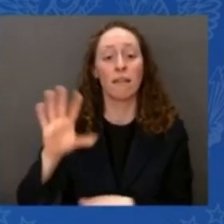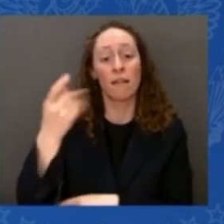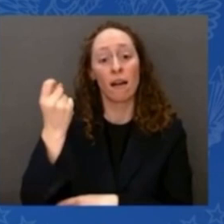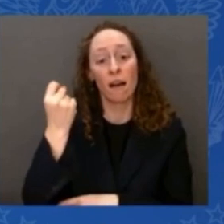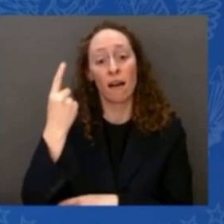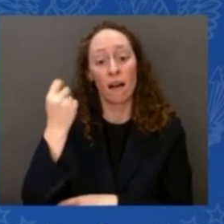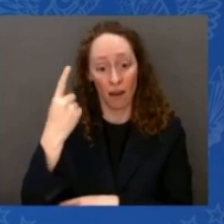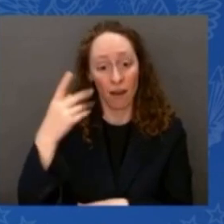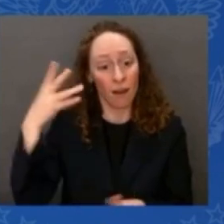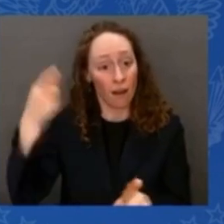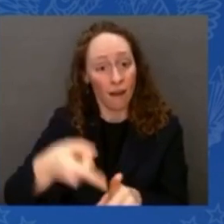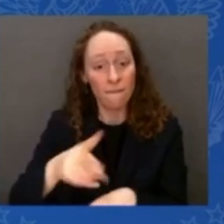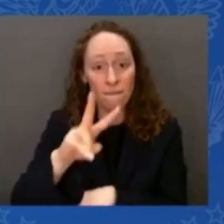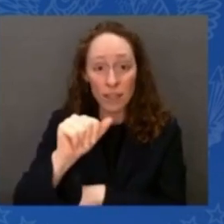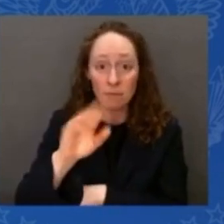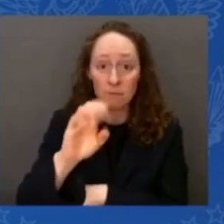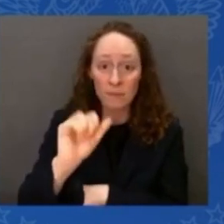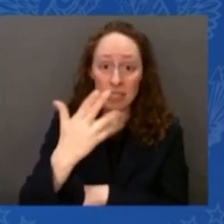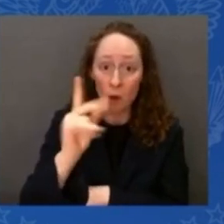around. It is great to see you.